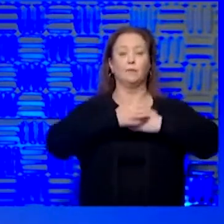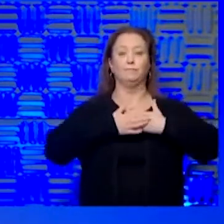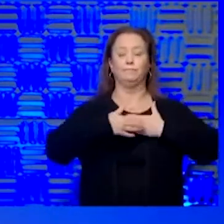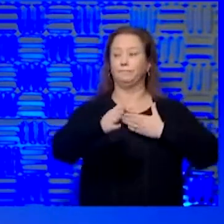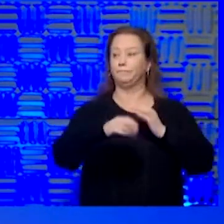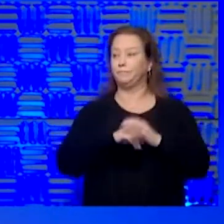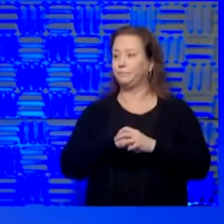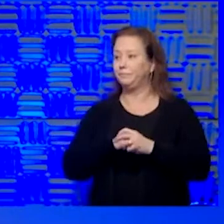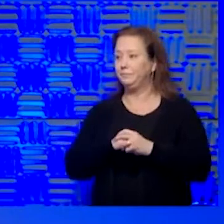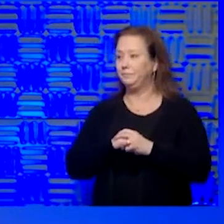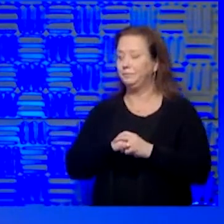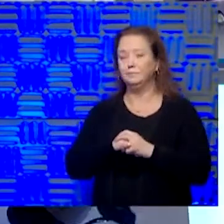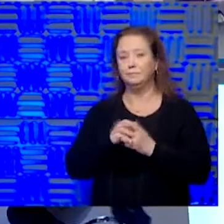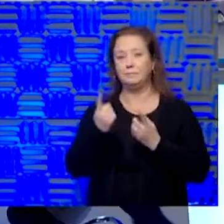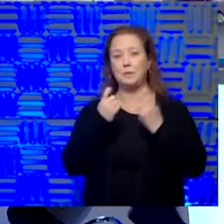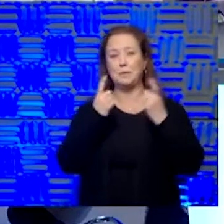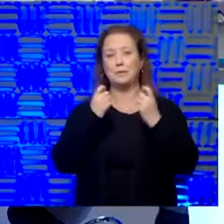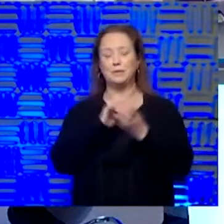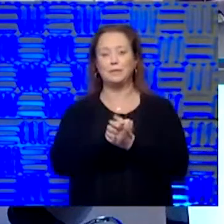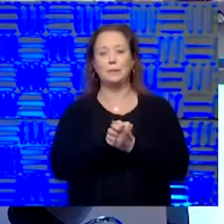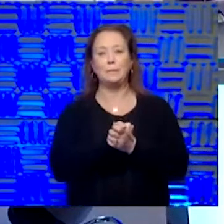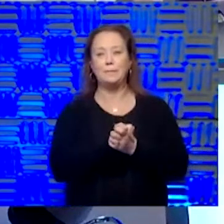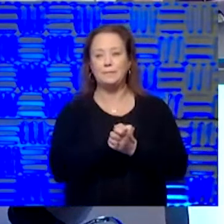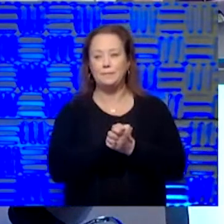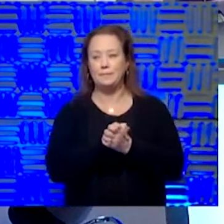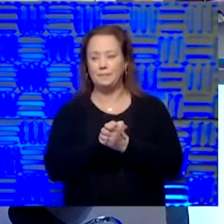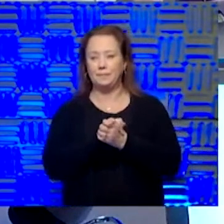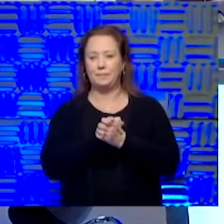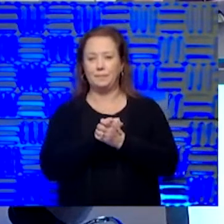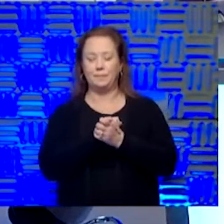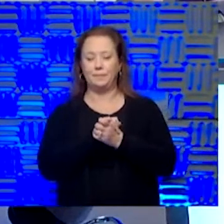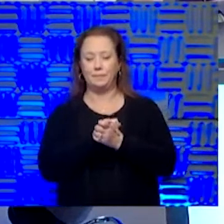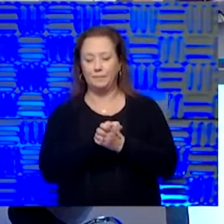agree. Questions?